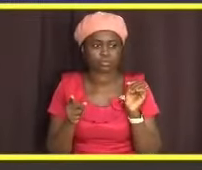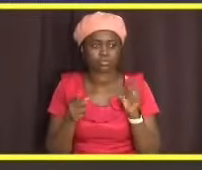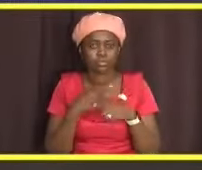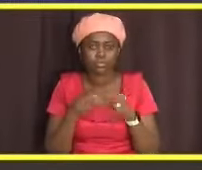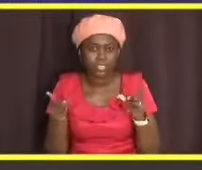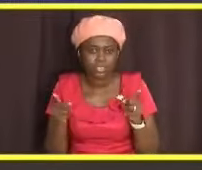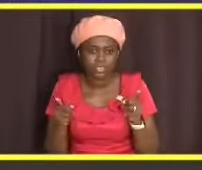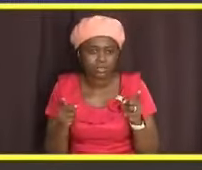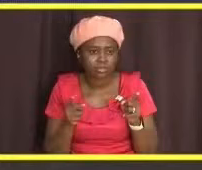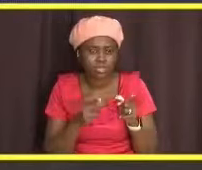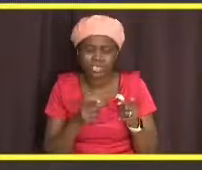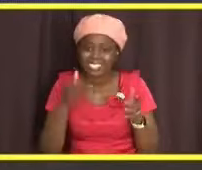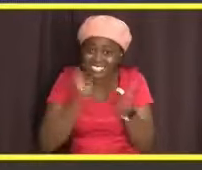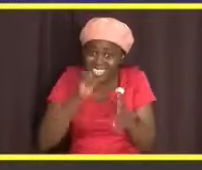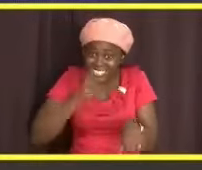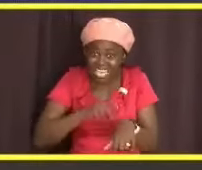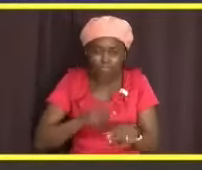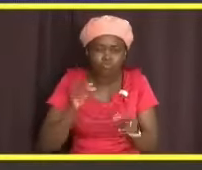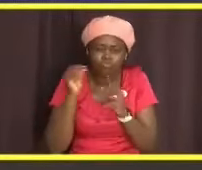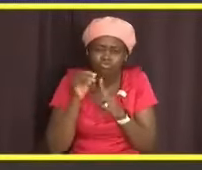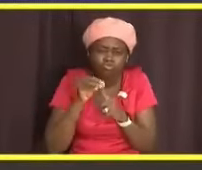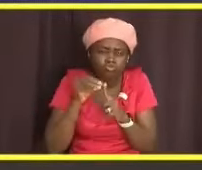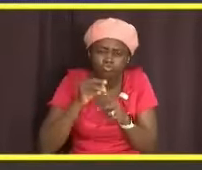There was no time to pray.